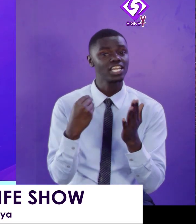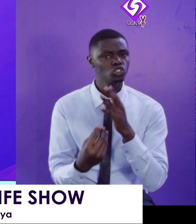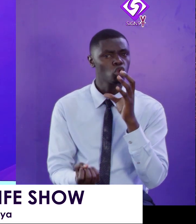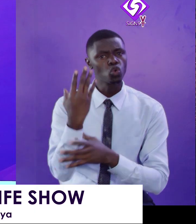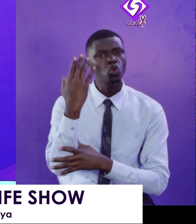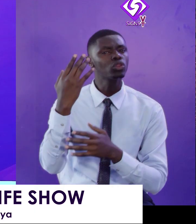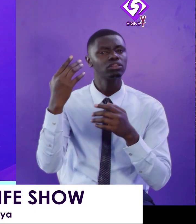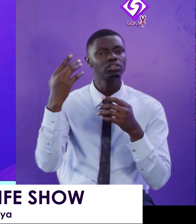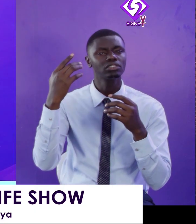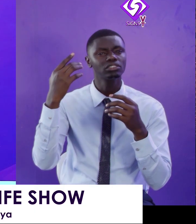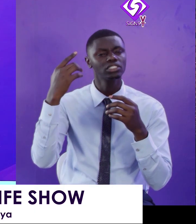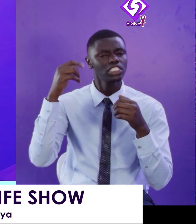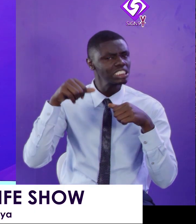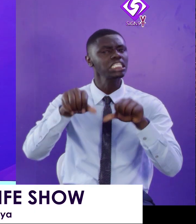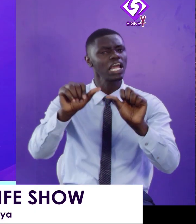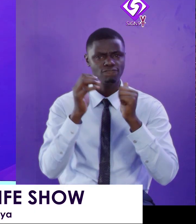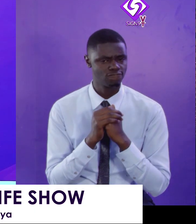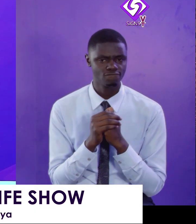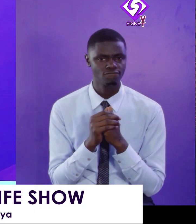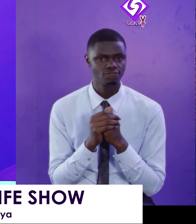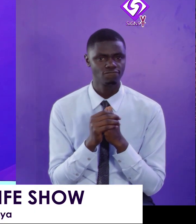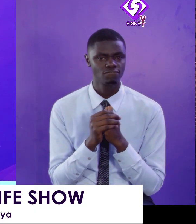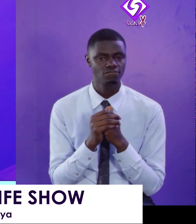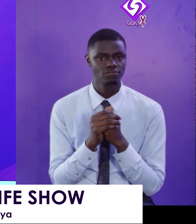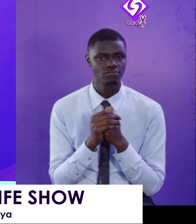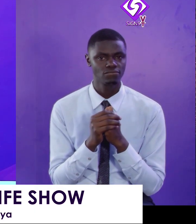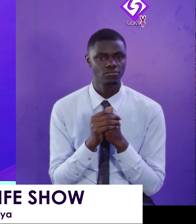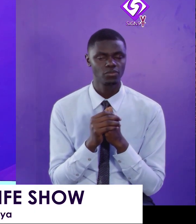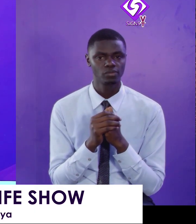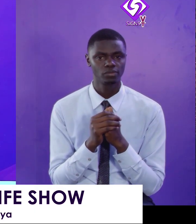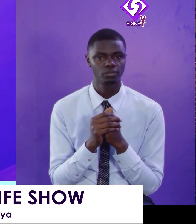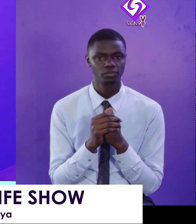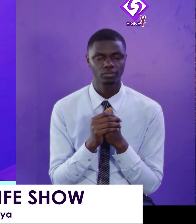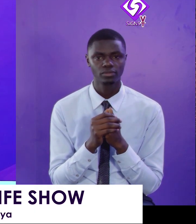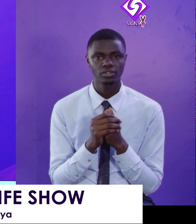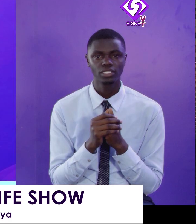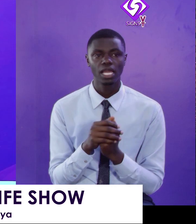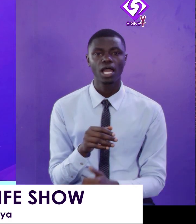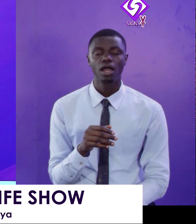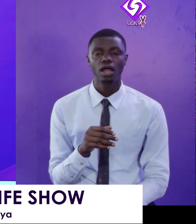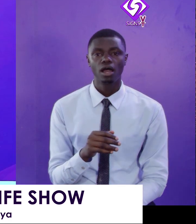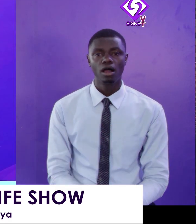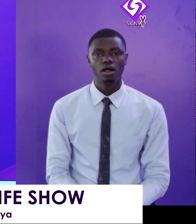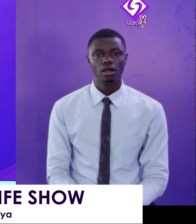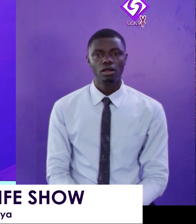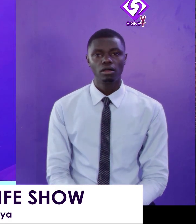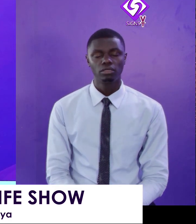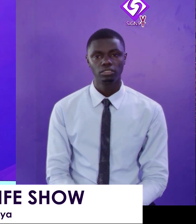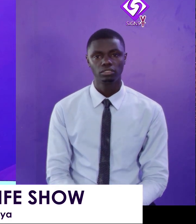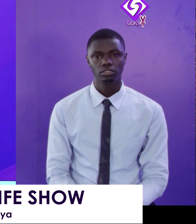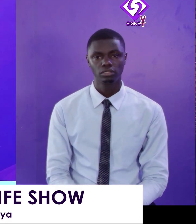for you? That is the point to begin. How do you look at the place where you were first